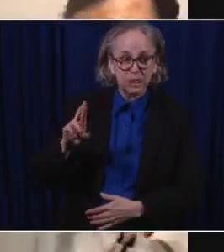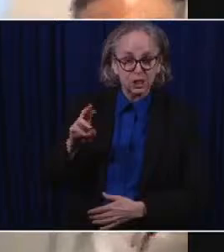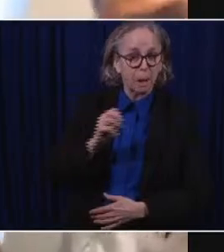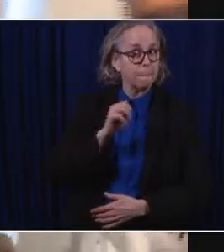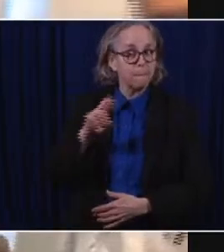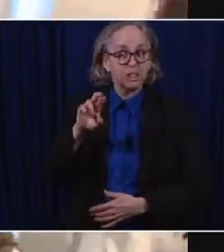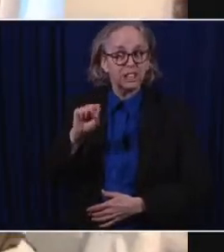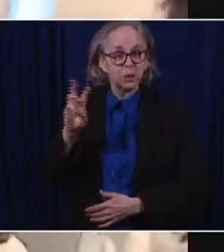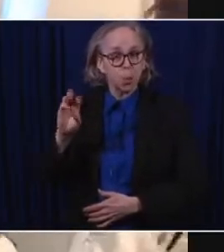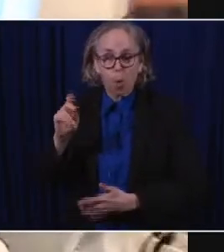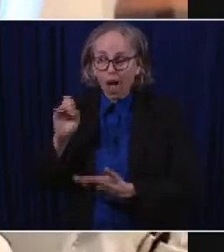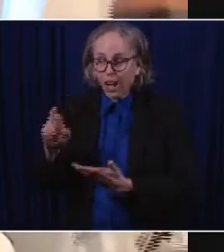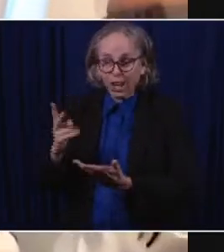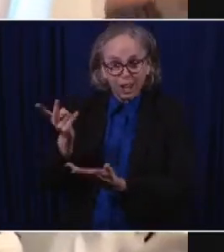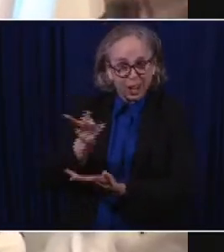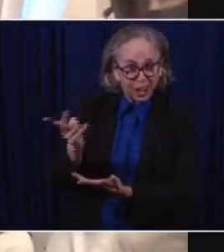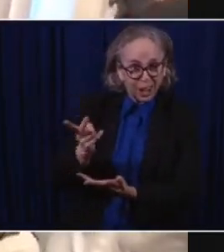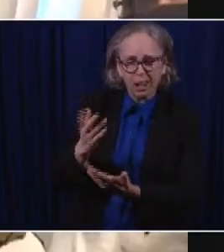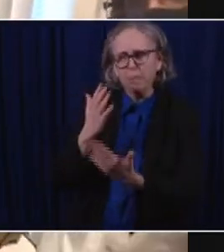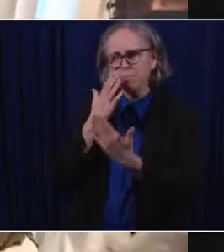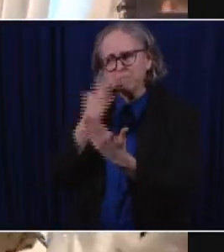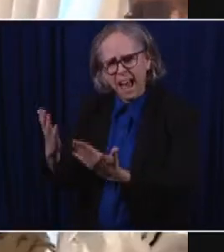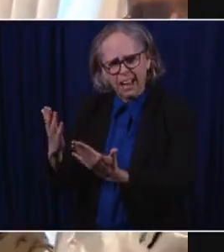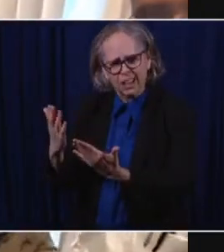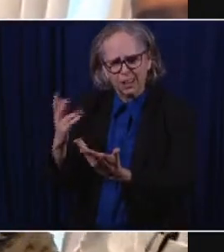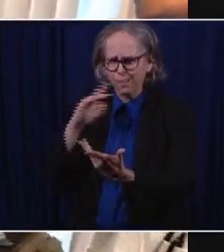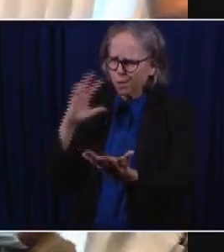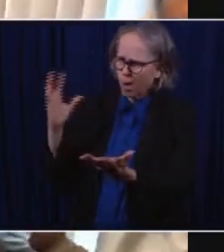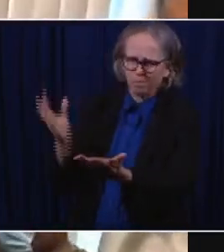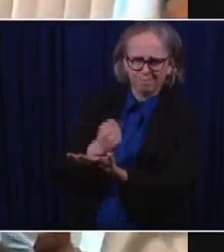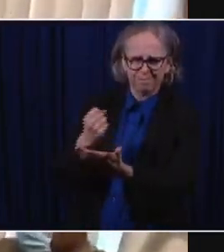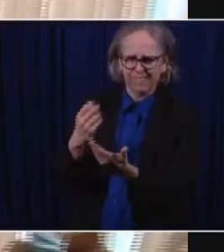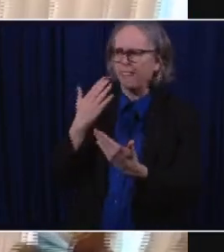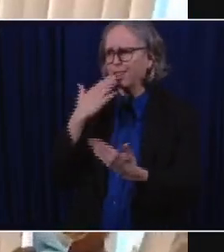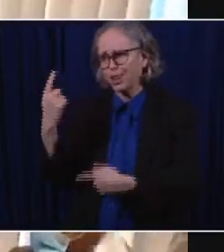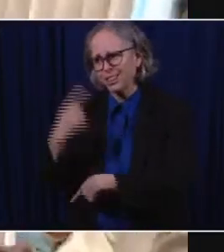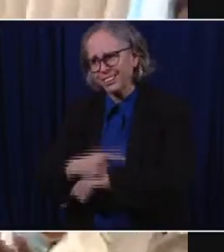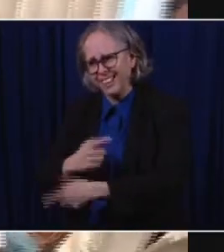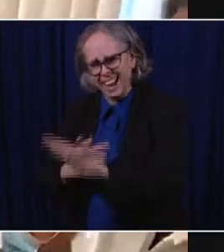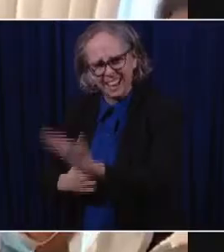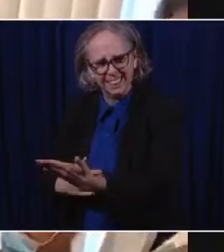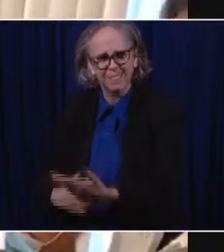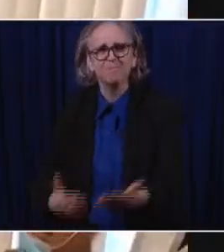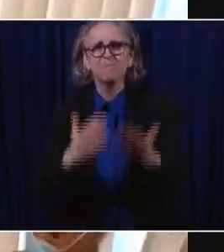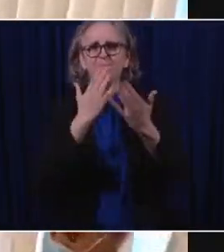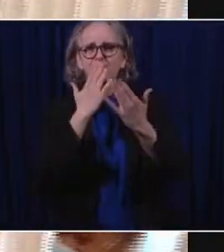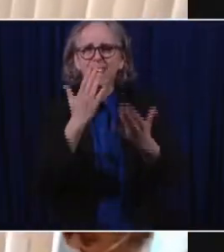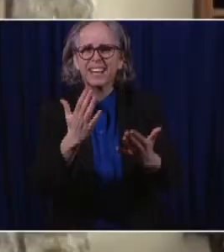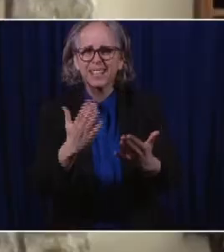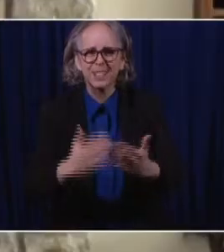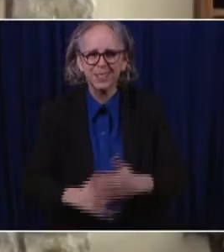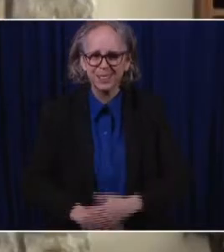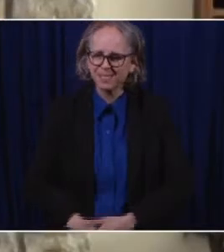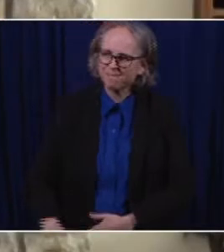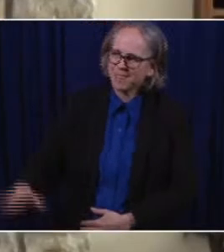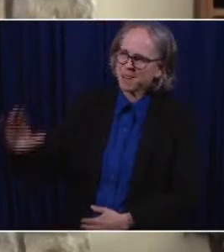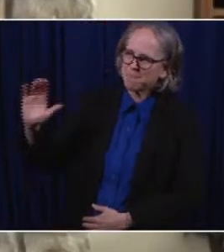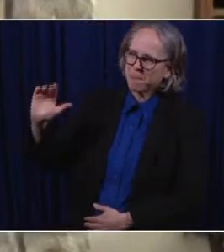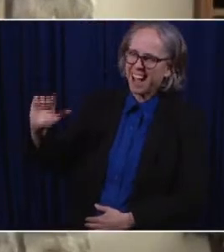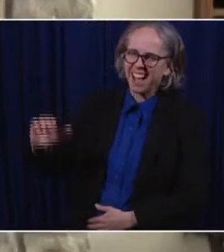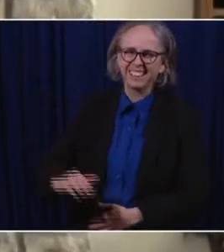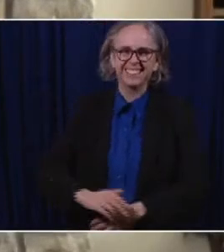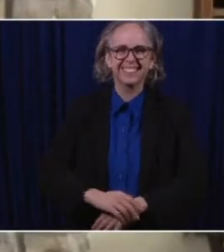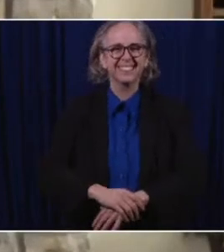for being with us today. We hope you have a good day. Thank you. Thank you, Governor. Okay, Governor. Appreciate it. Thanks,